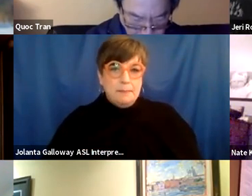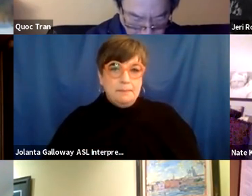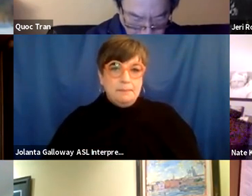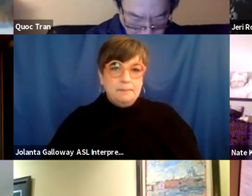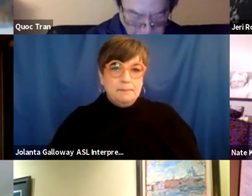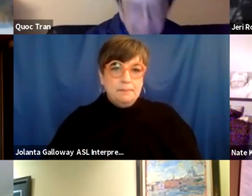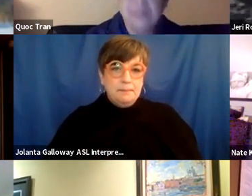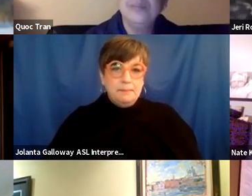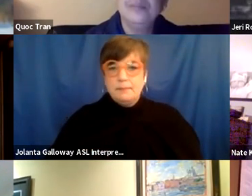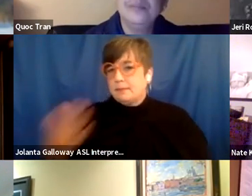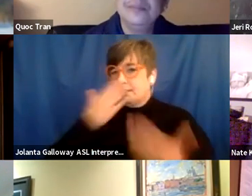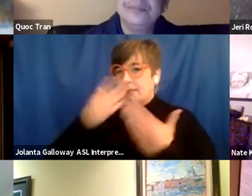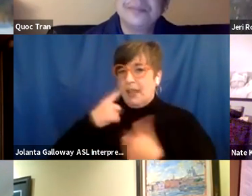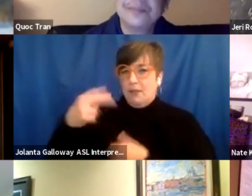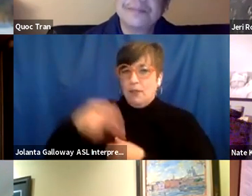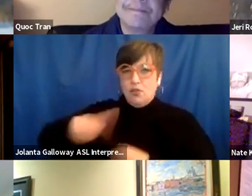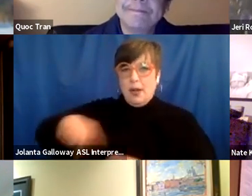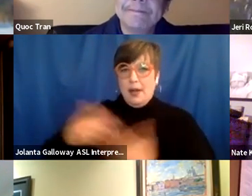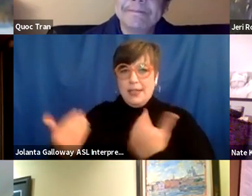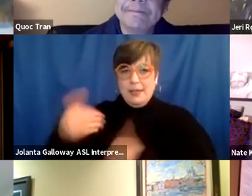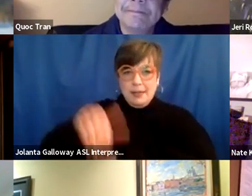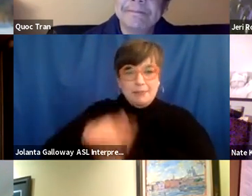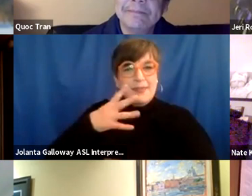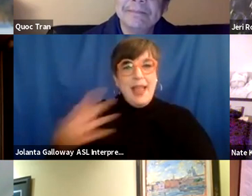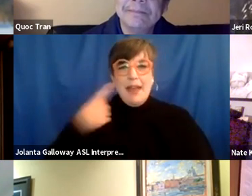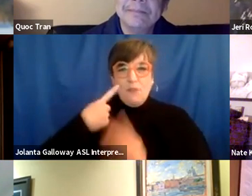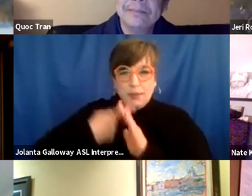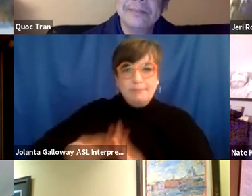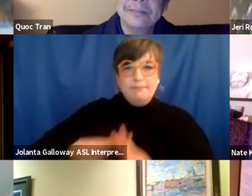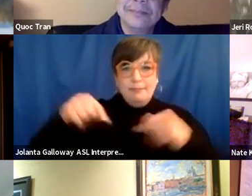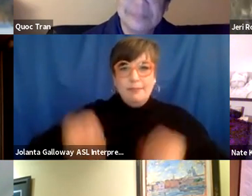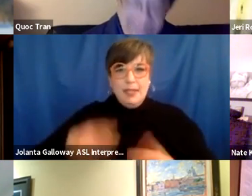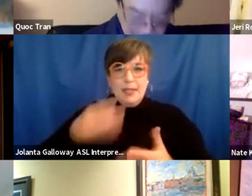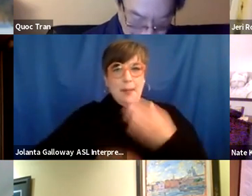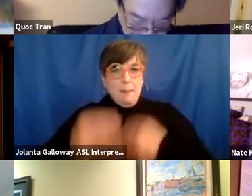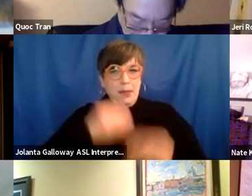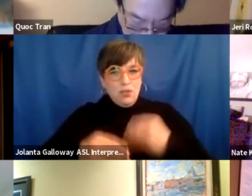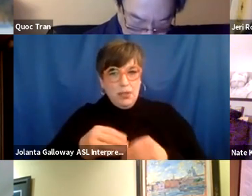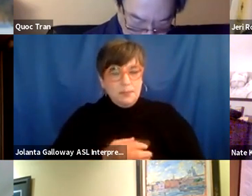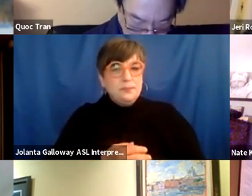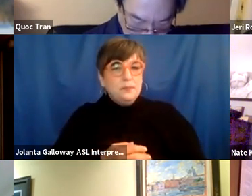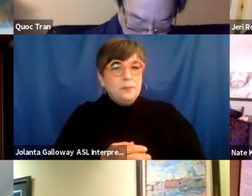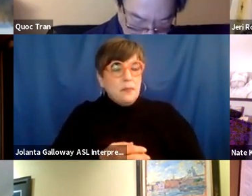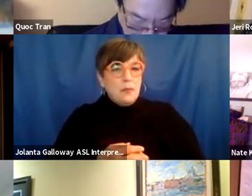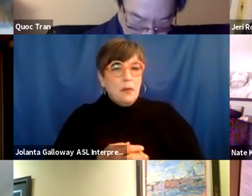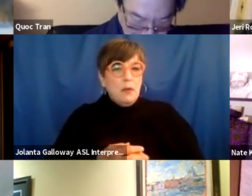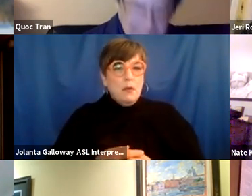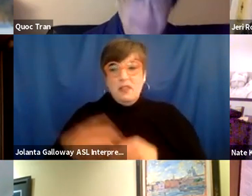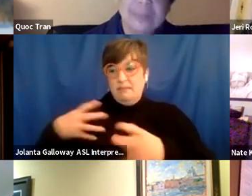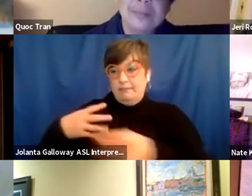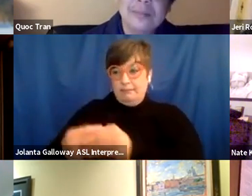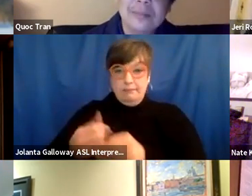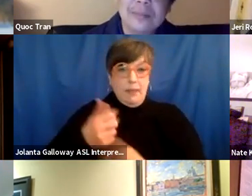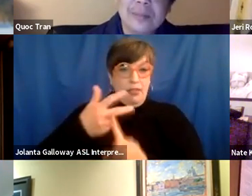Thank you for joining us this evening and for kickstarting this budget presentation. Over the last 3 months, my team and I have worked with